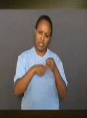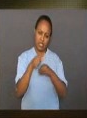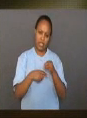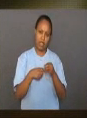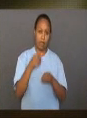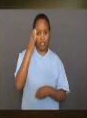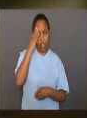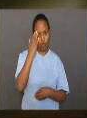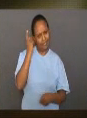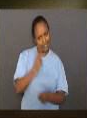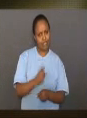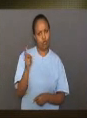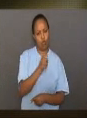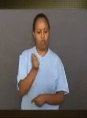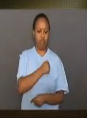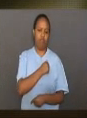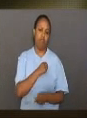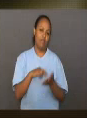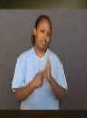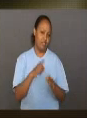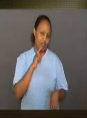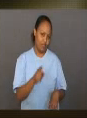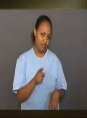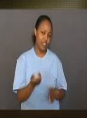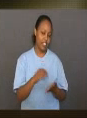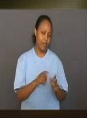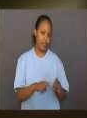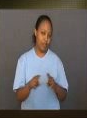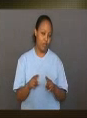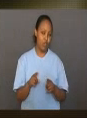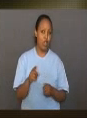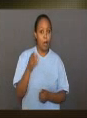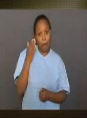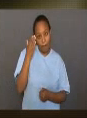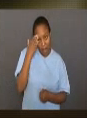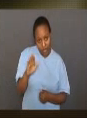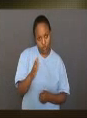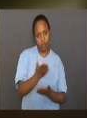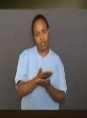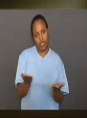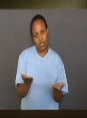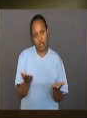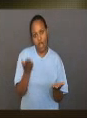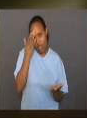know is right and to stand against what you know is wrong.